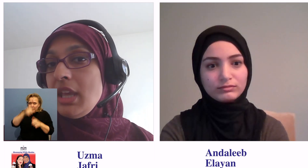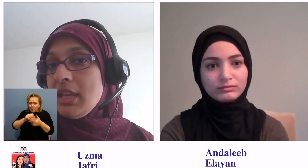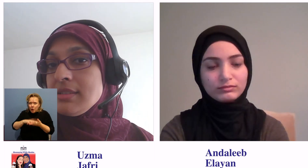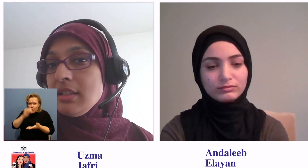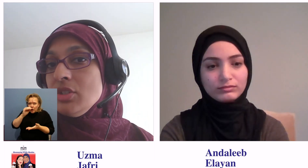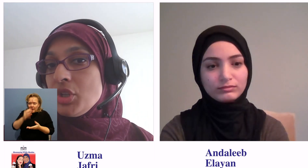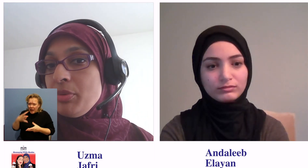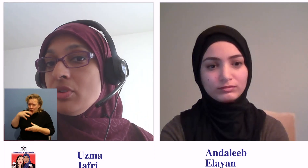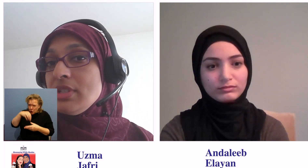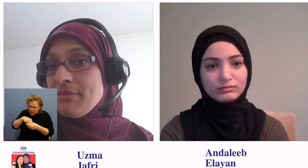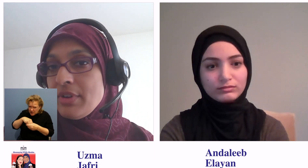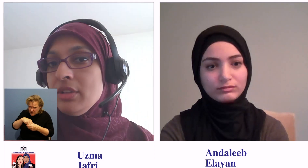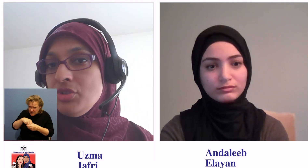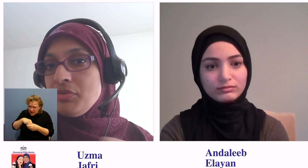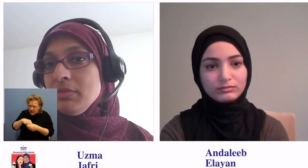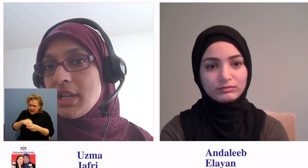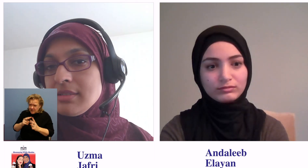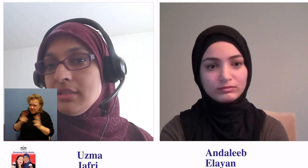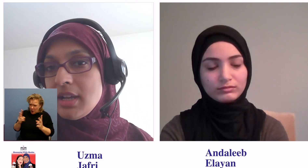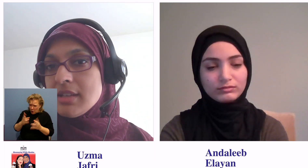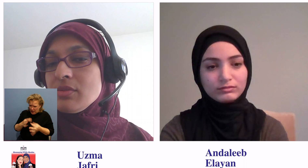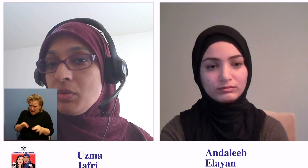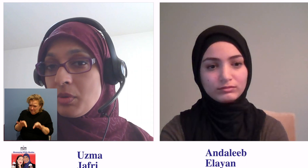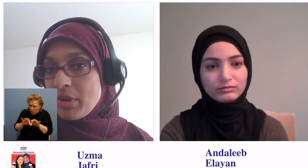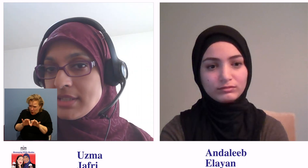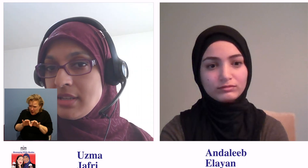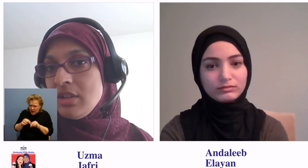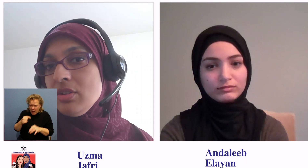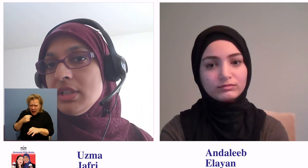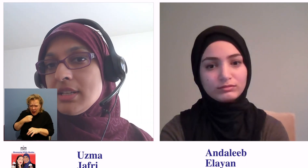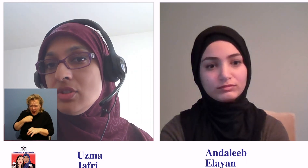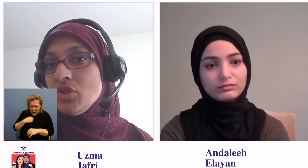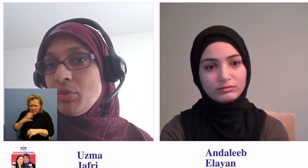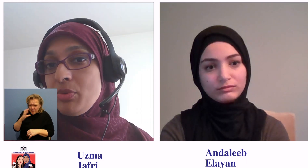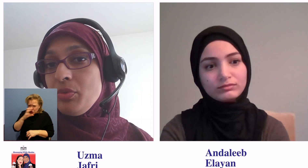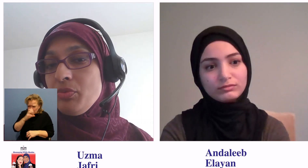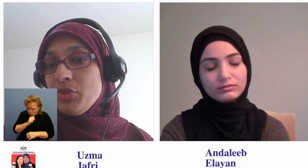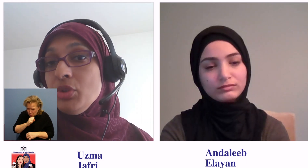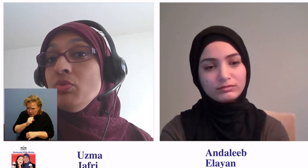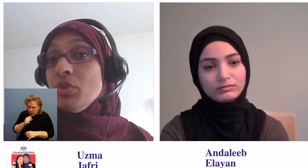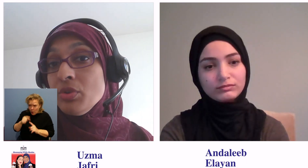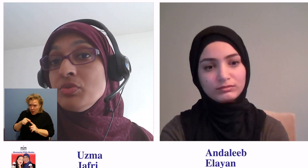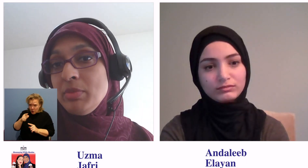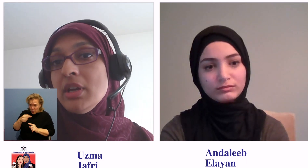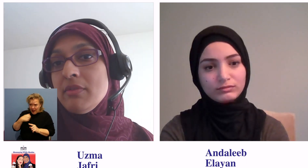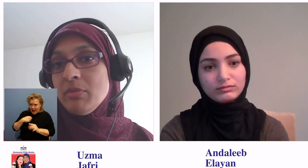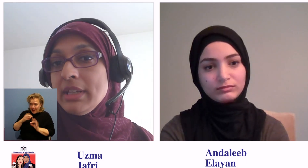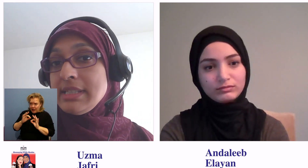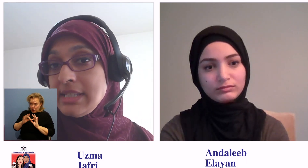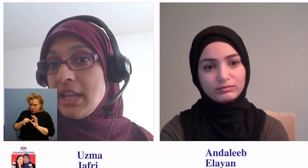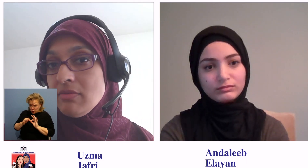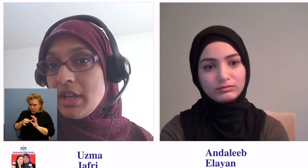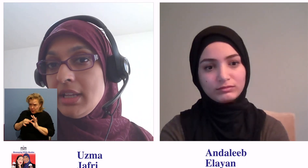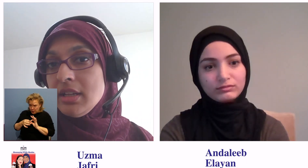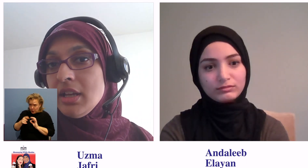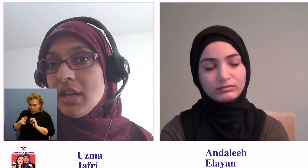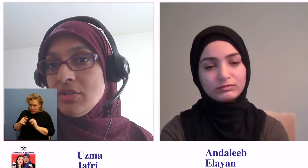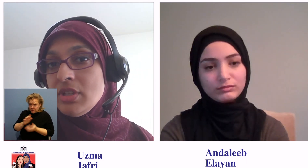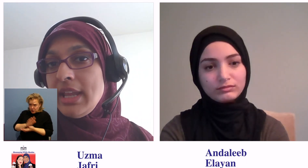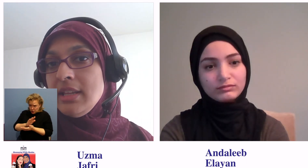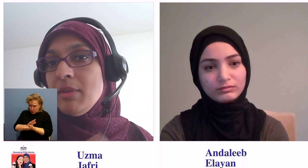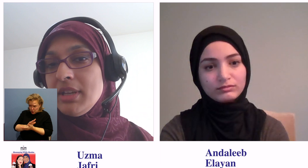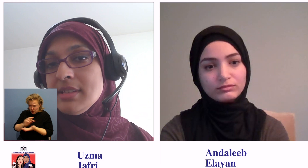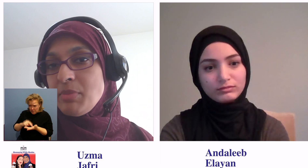assume that the ASL interpreters that followed you from class to class or were present in your class to interpret for you, those would be covered by the state, right?